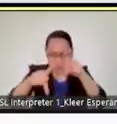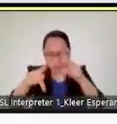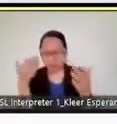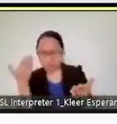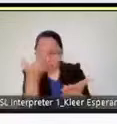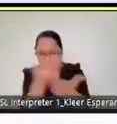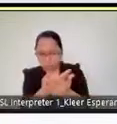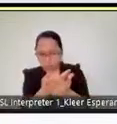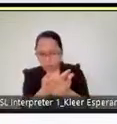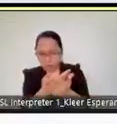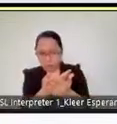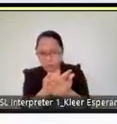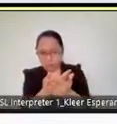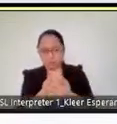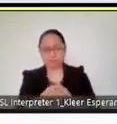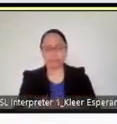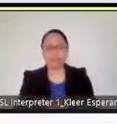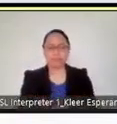tawen